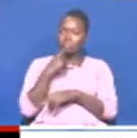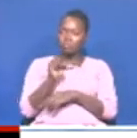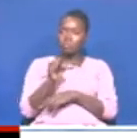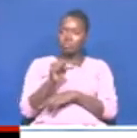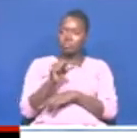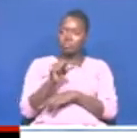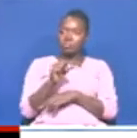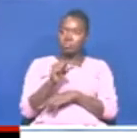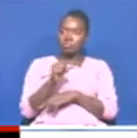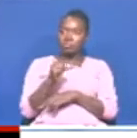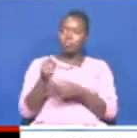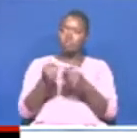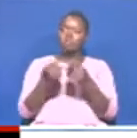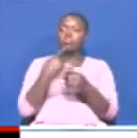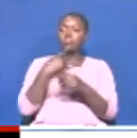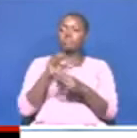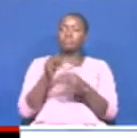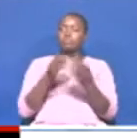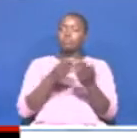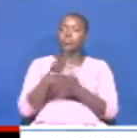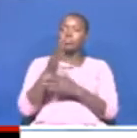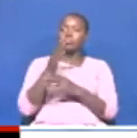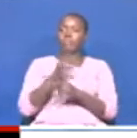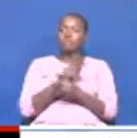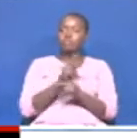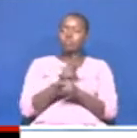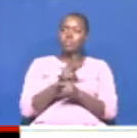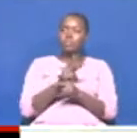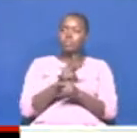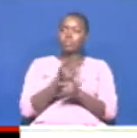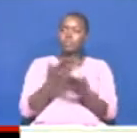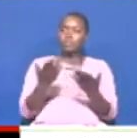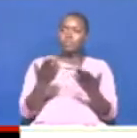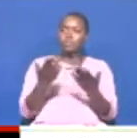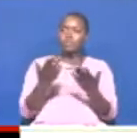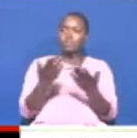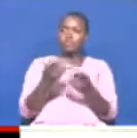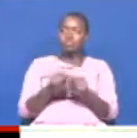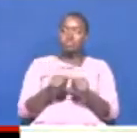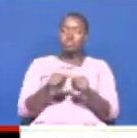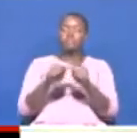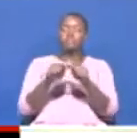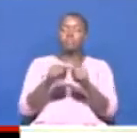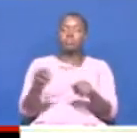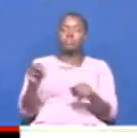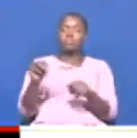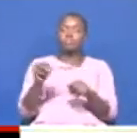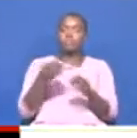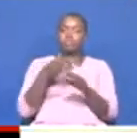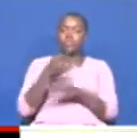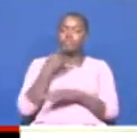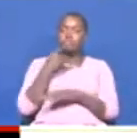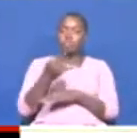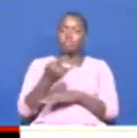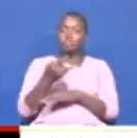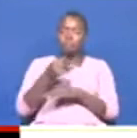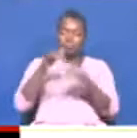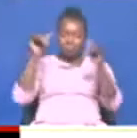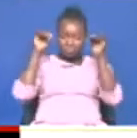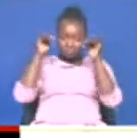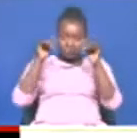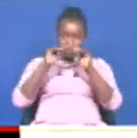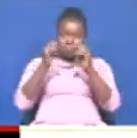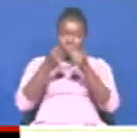they are supposed to ensure that they are keeping breeds that will sustain them. So far, over 100 livestock breeds from